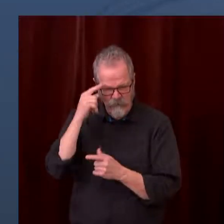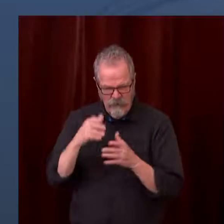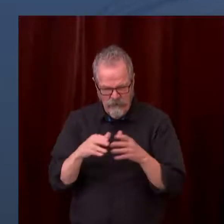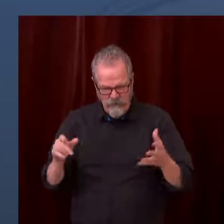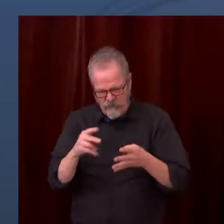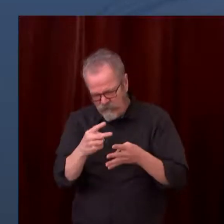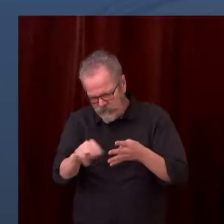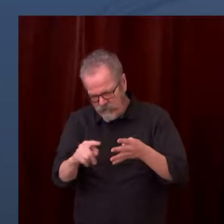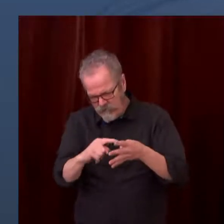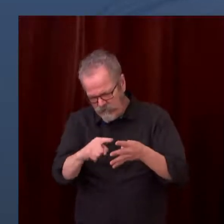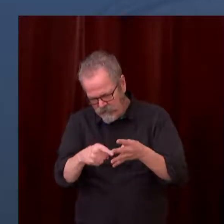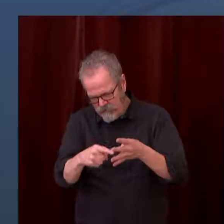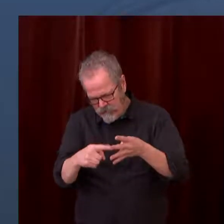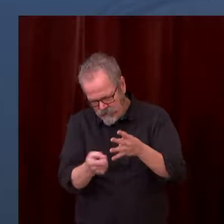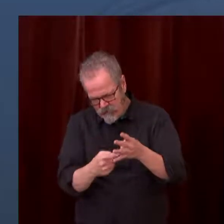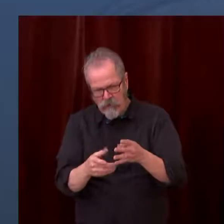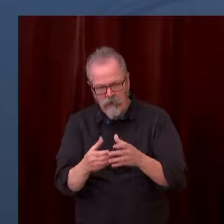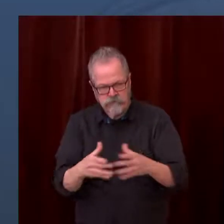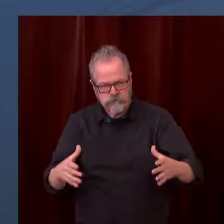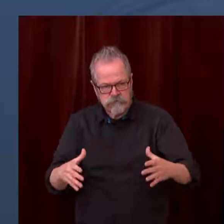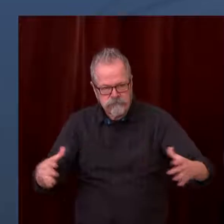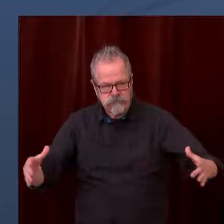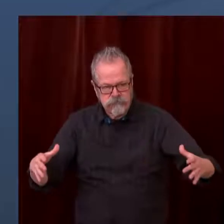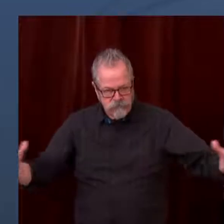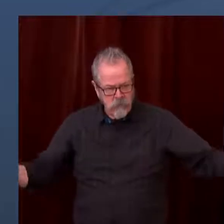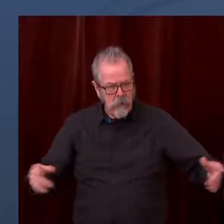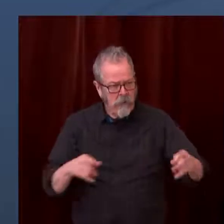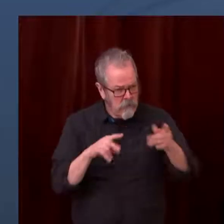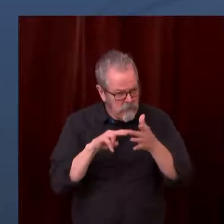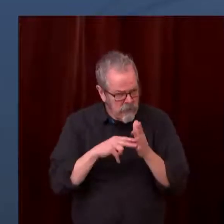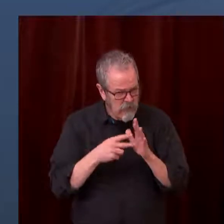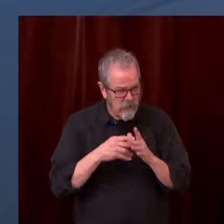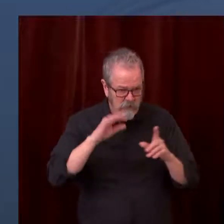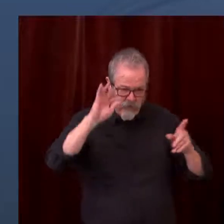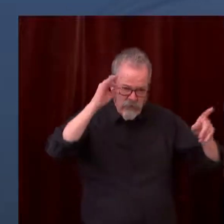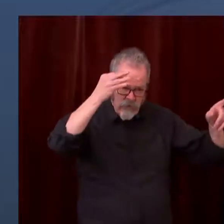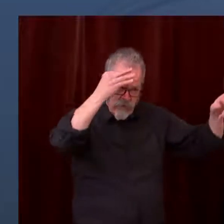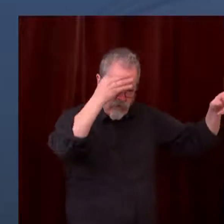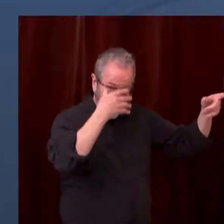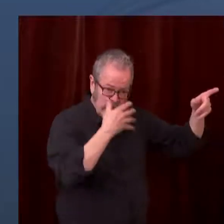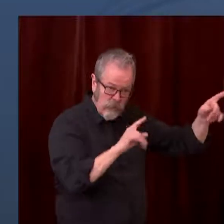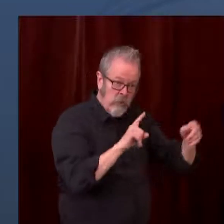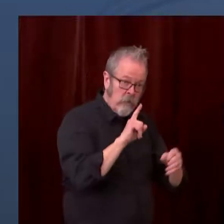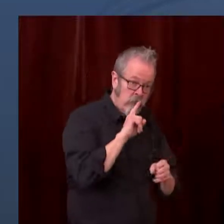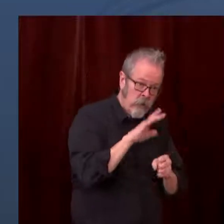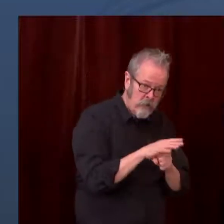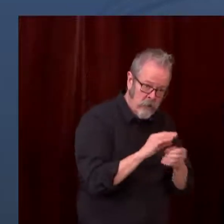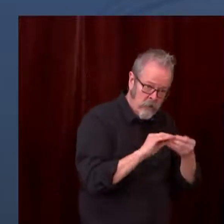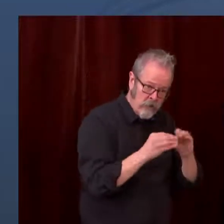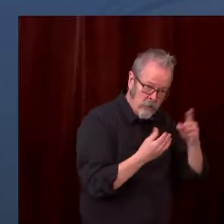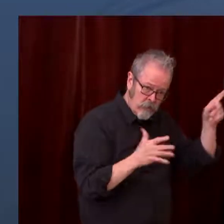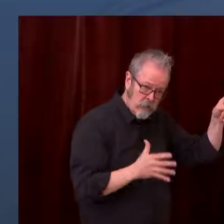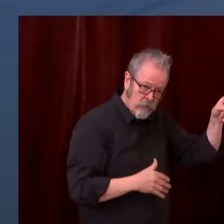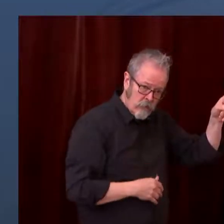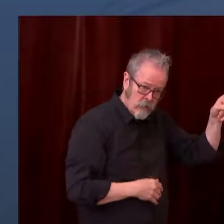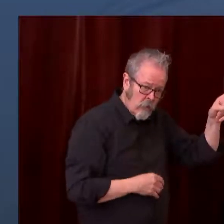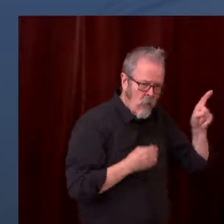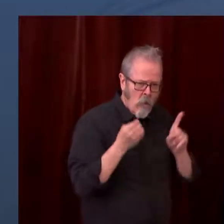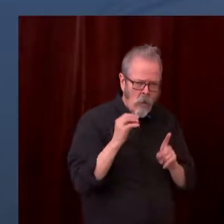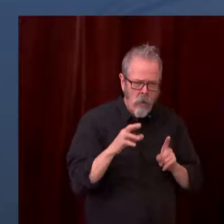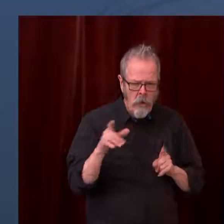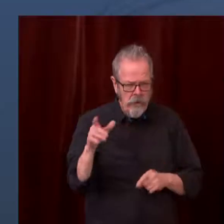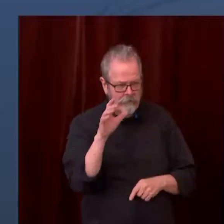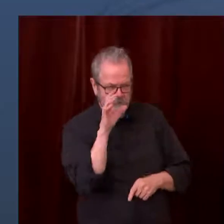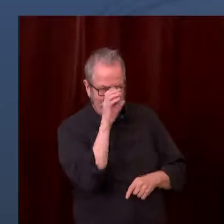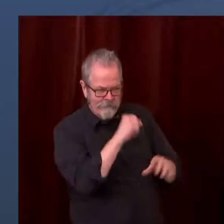promised by the federal government, or is this just your estimate of what you hope will arrive in the coming weeks? Well, it's